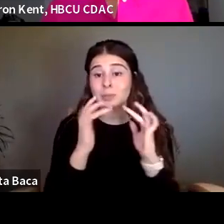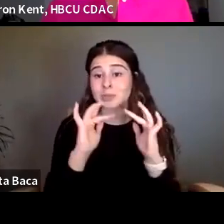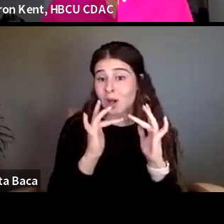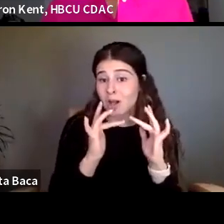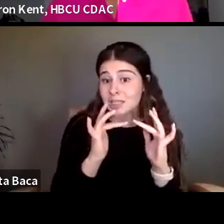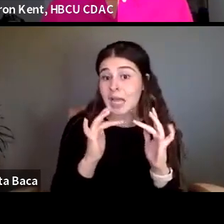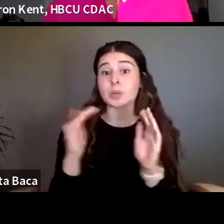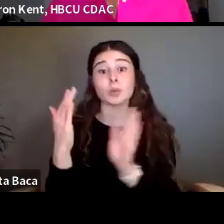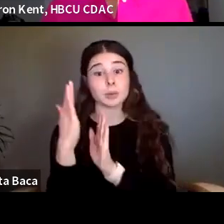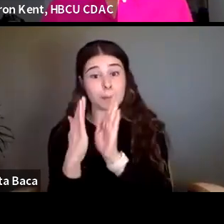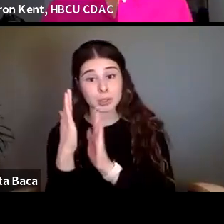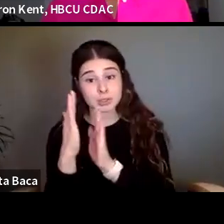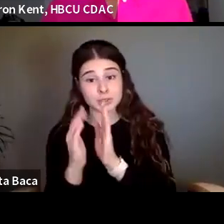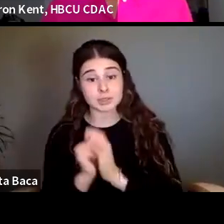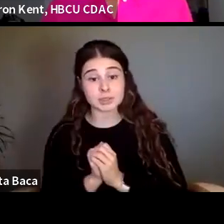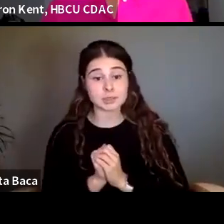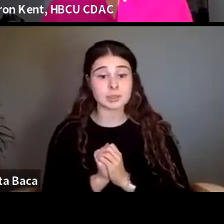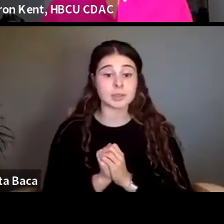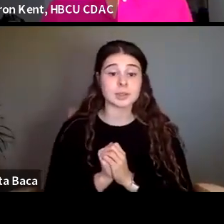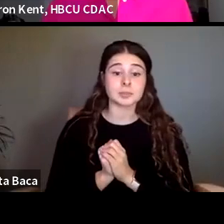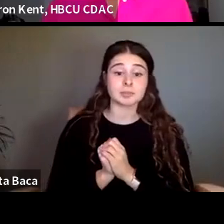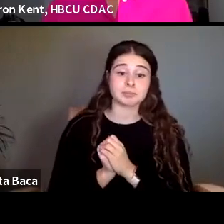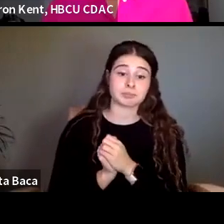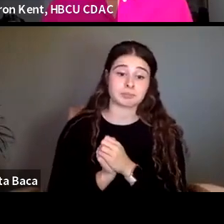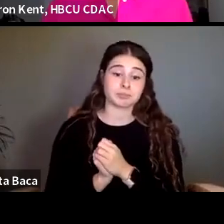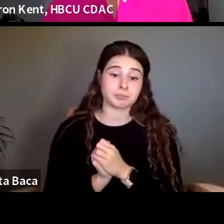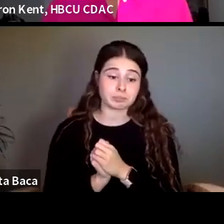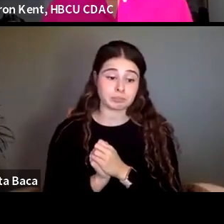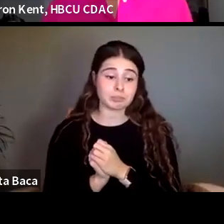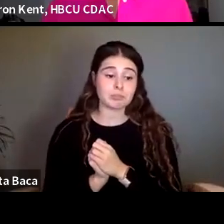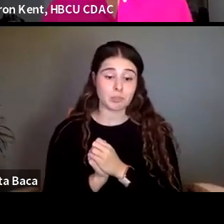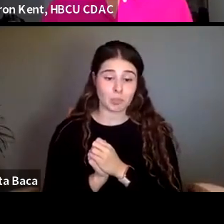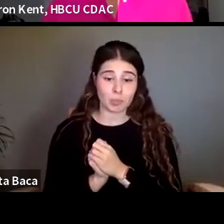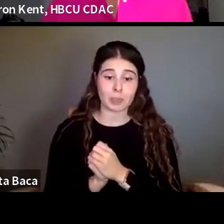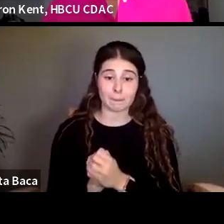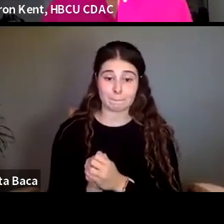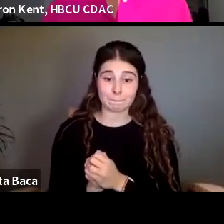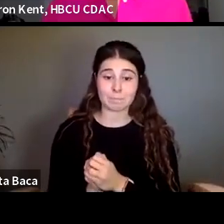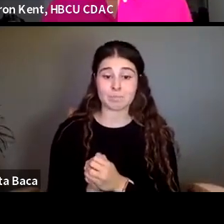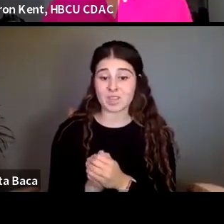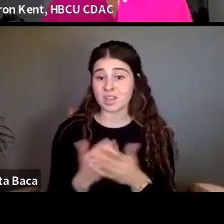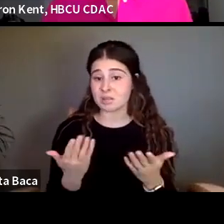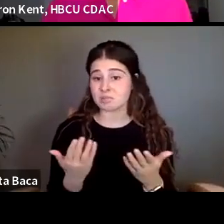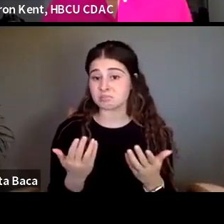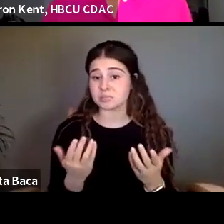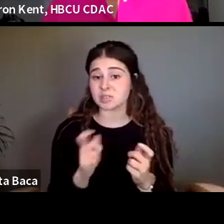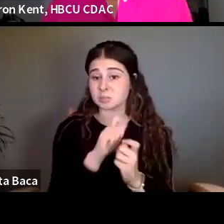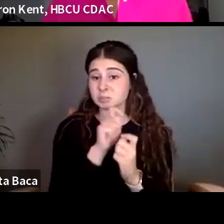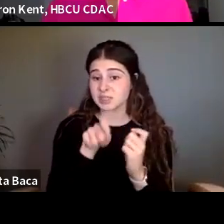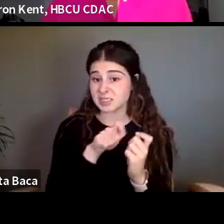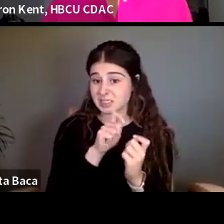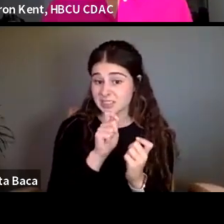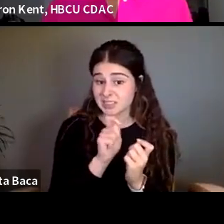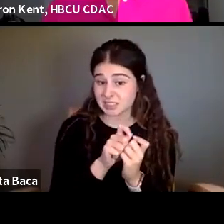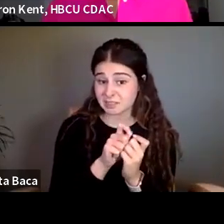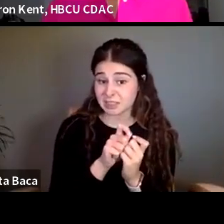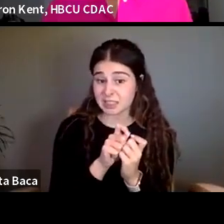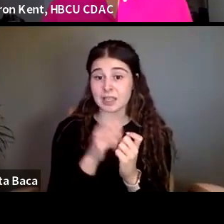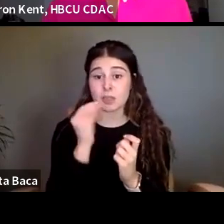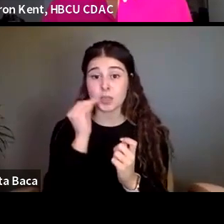of orientations, and they get specific feedback on the Money Smart housing and home ownership